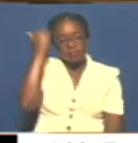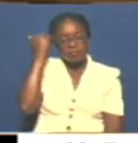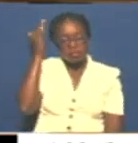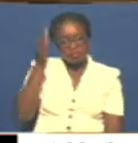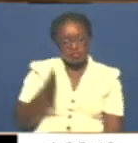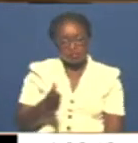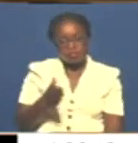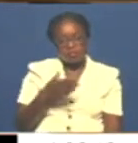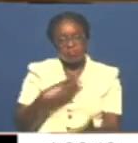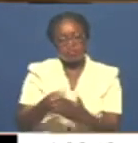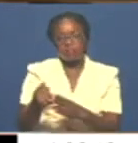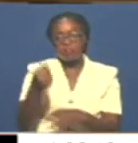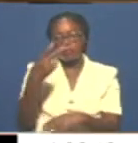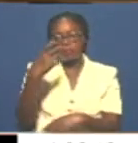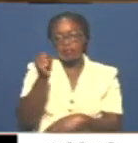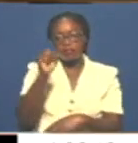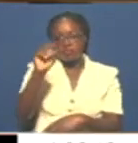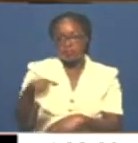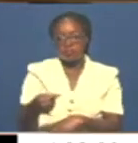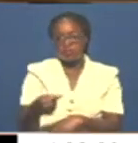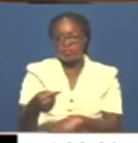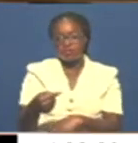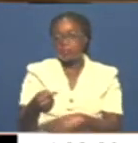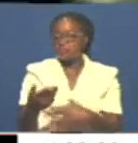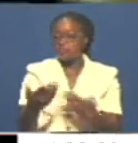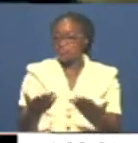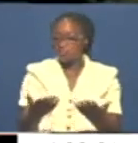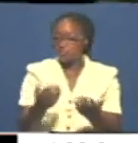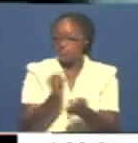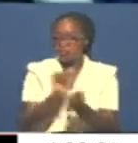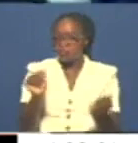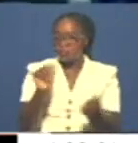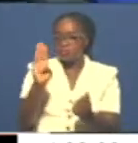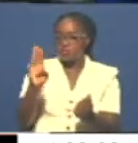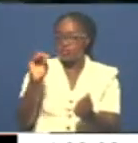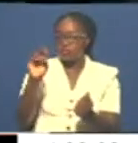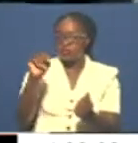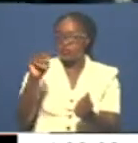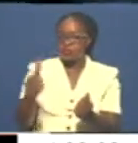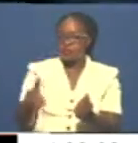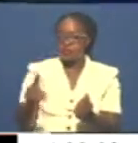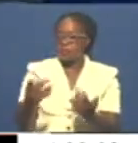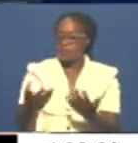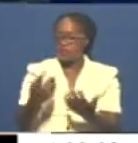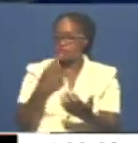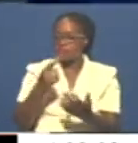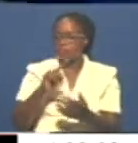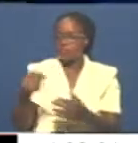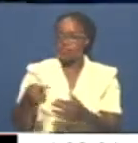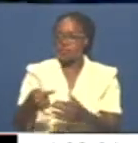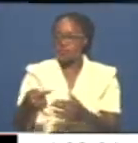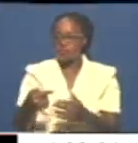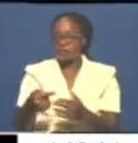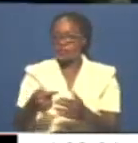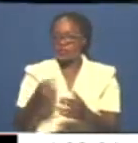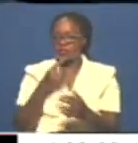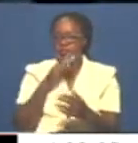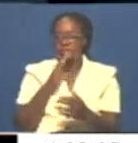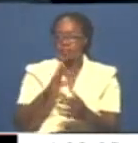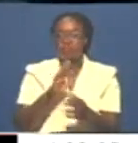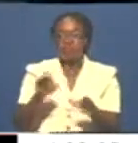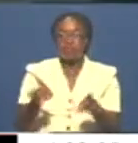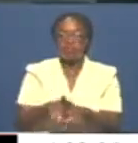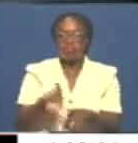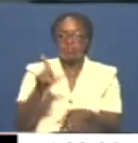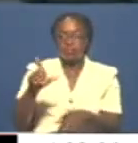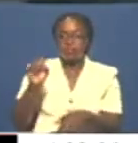of 50,000 shillings or a bond of 100,000 shillings with two sureties. Wambui was represented by LSK